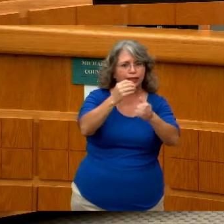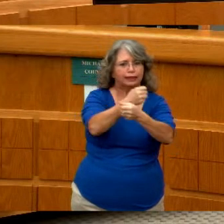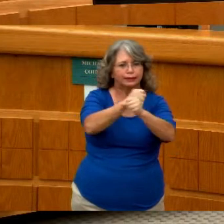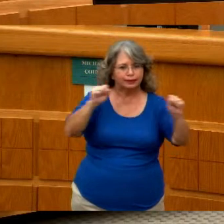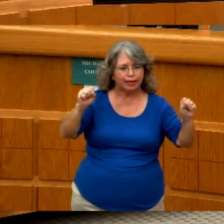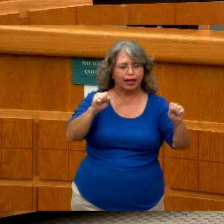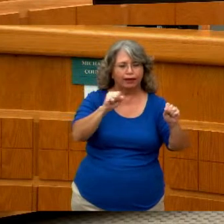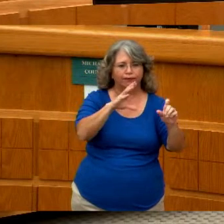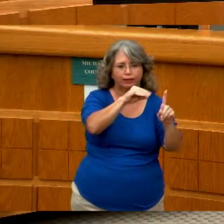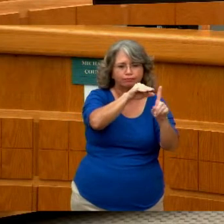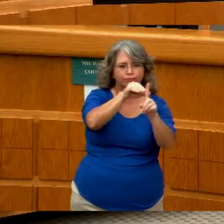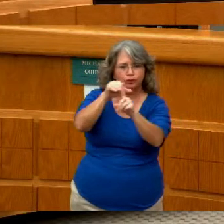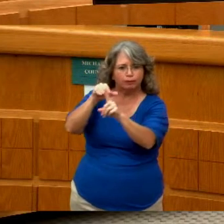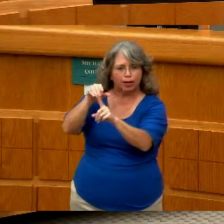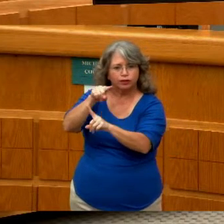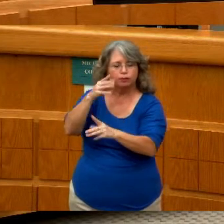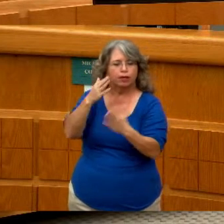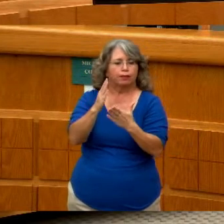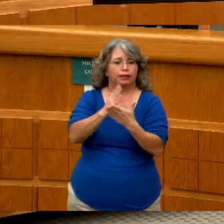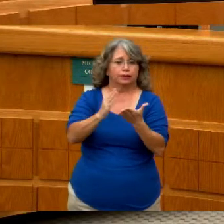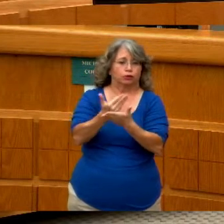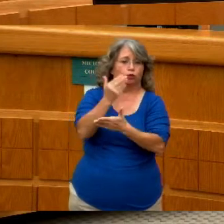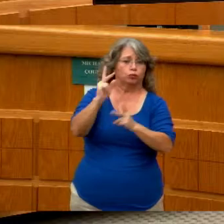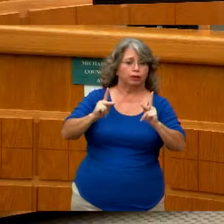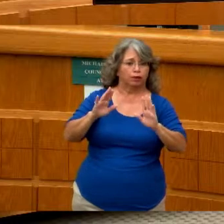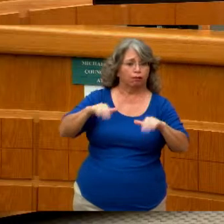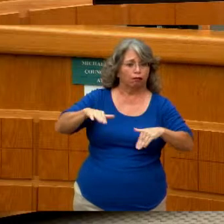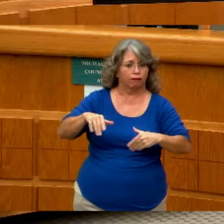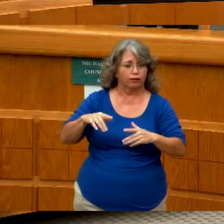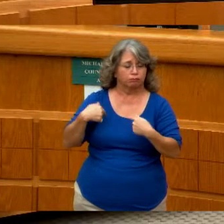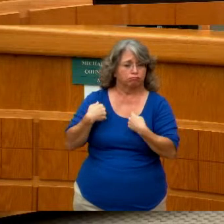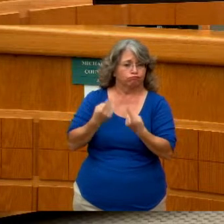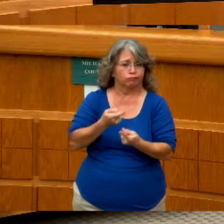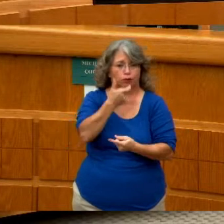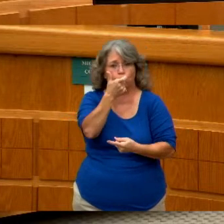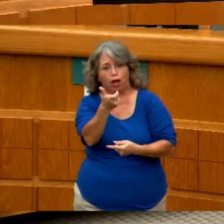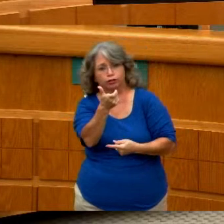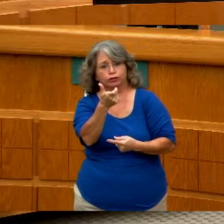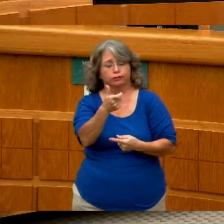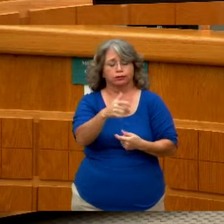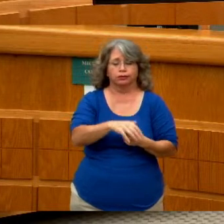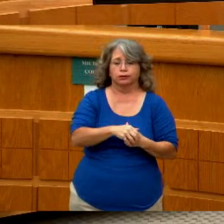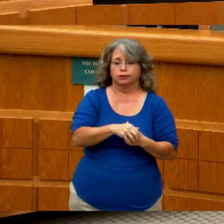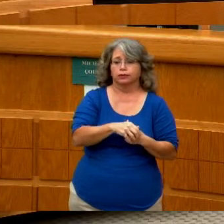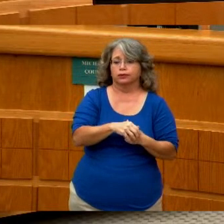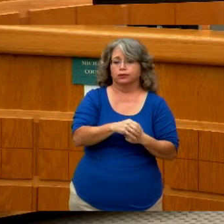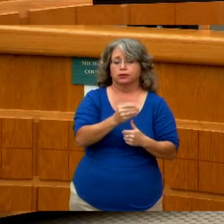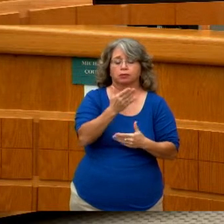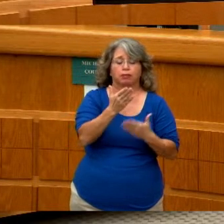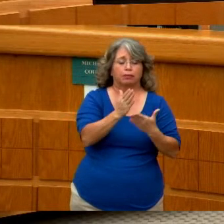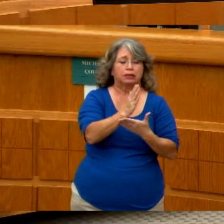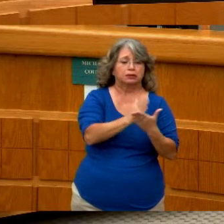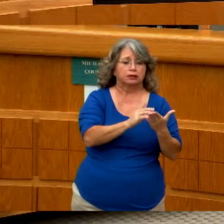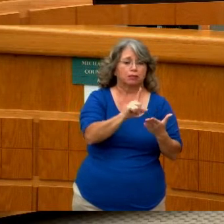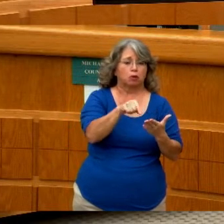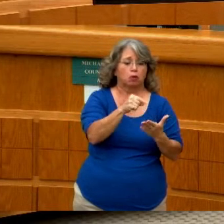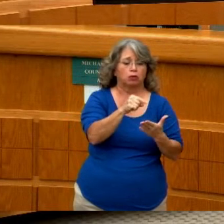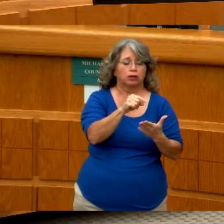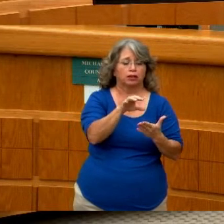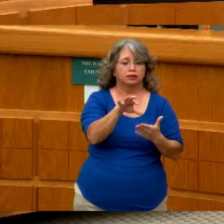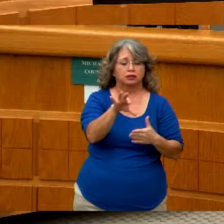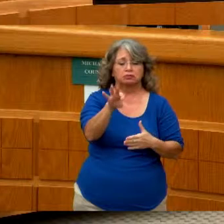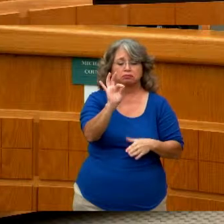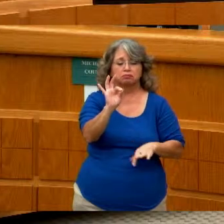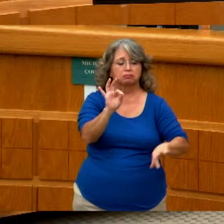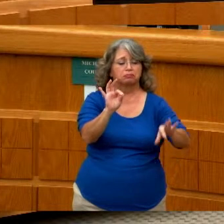safe and to remind you. Hopefully we have some new people that have not been watching in the past, some that have been watching in the past and